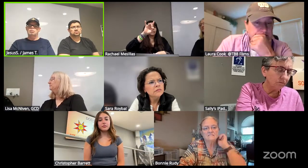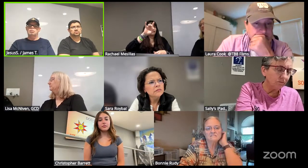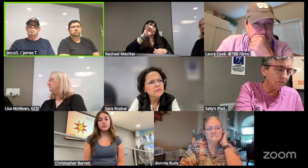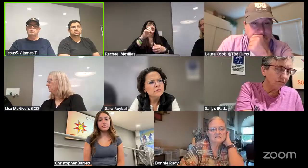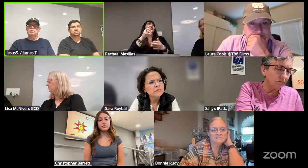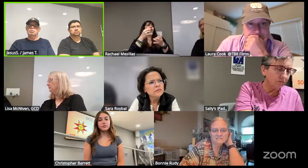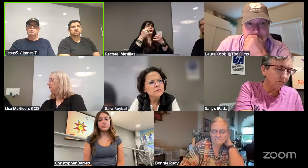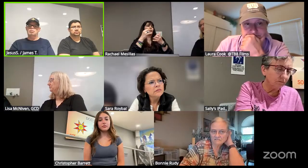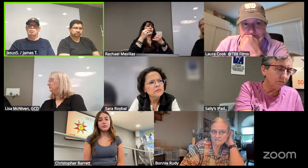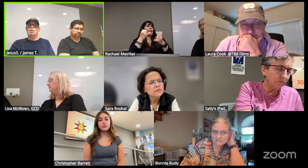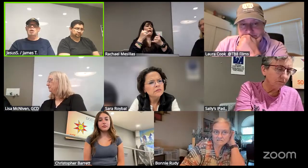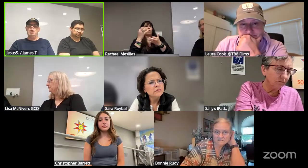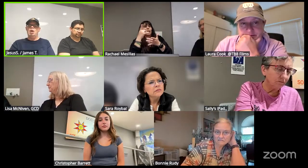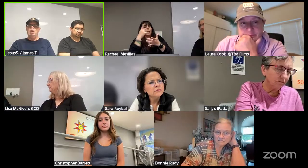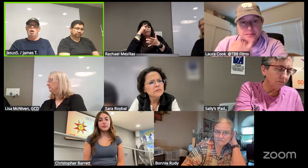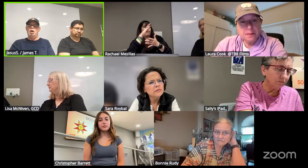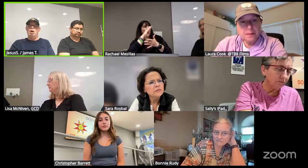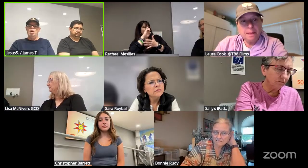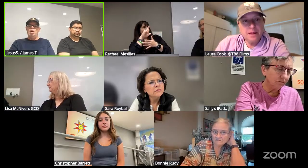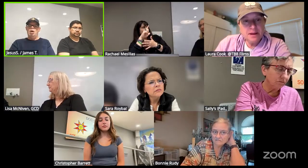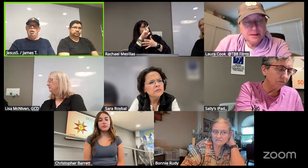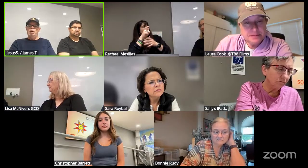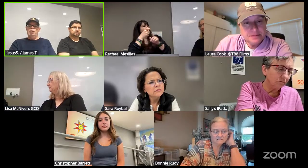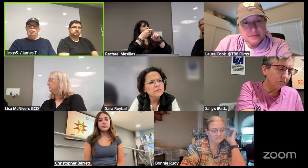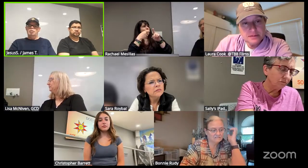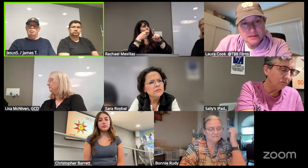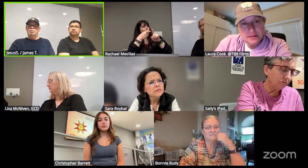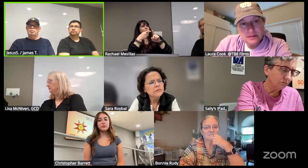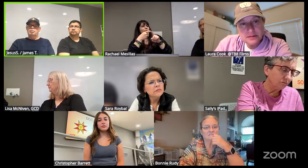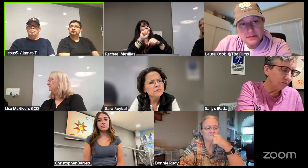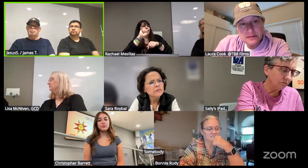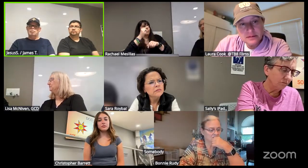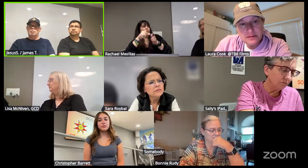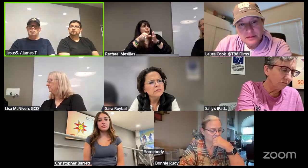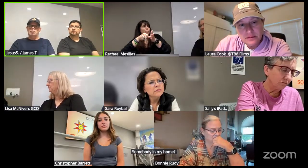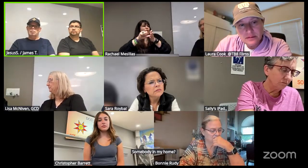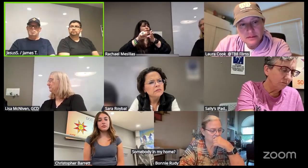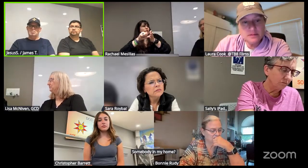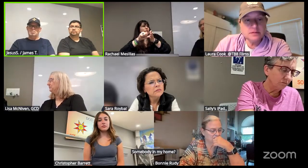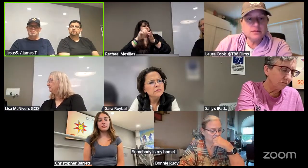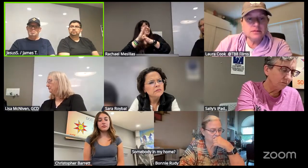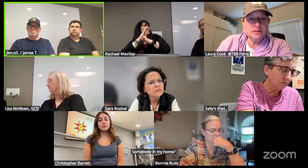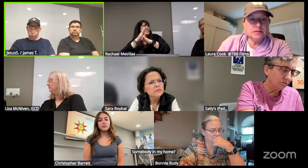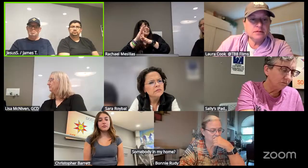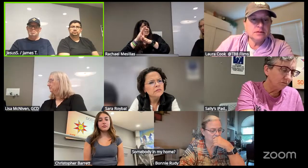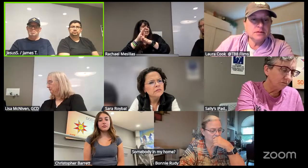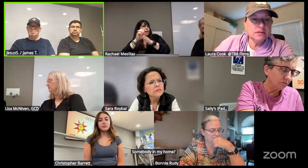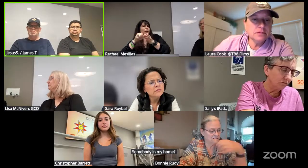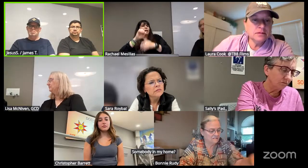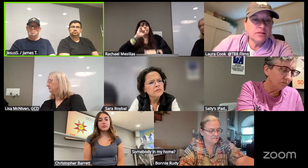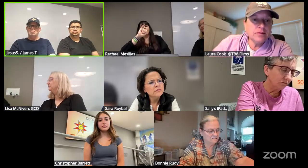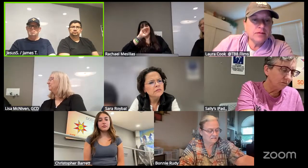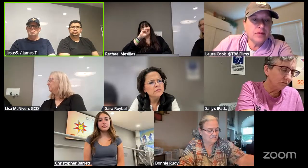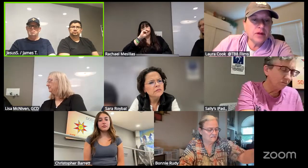a month. So right now, we have a bill from First